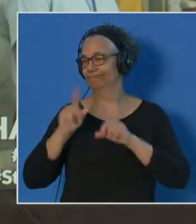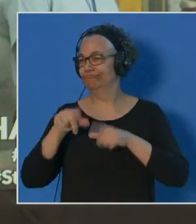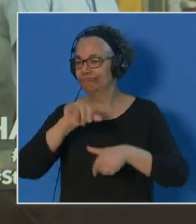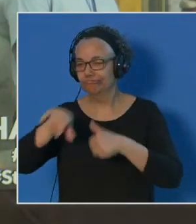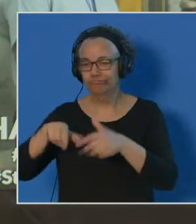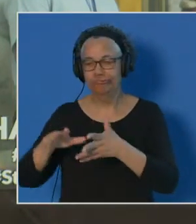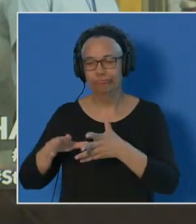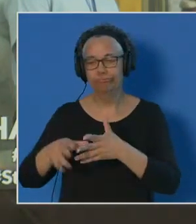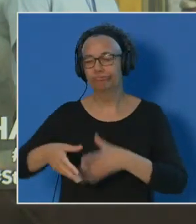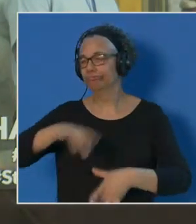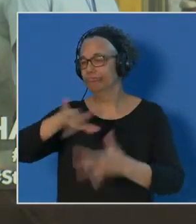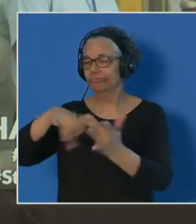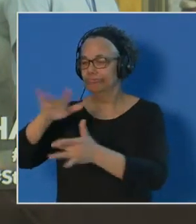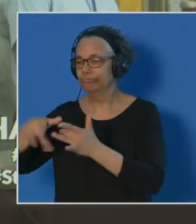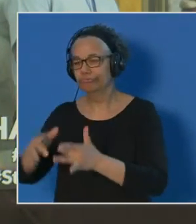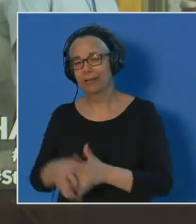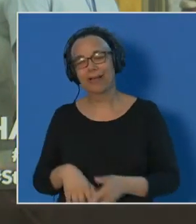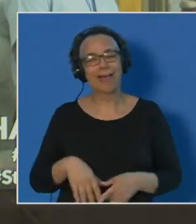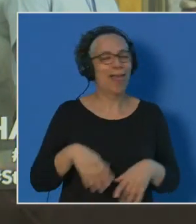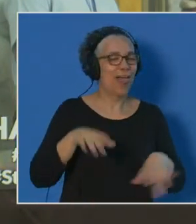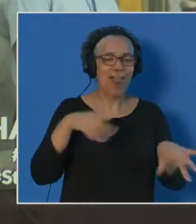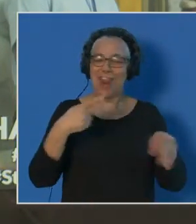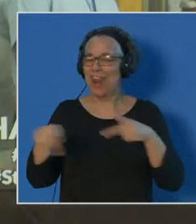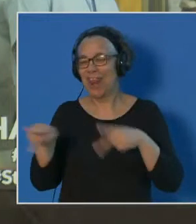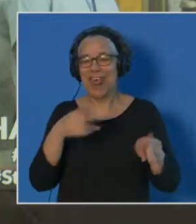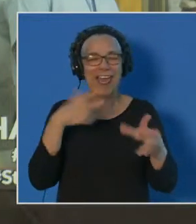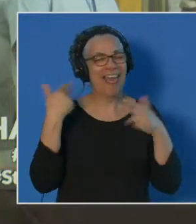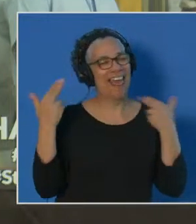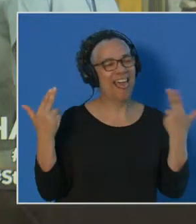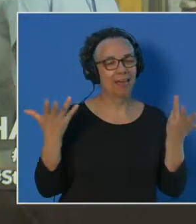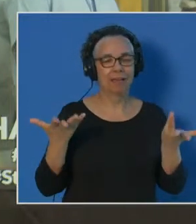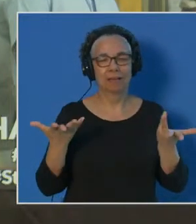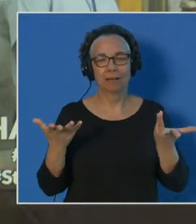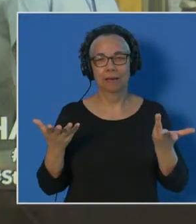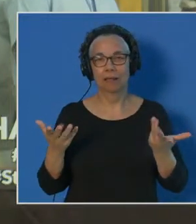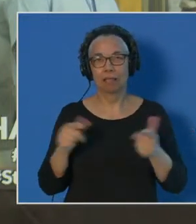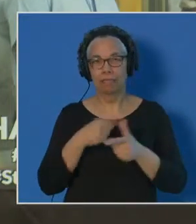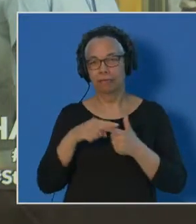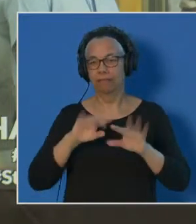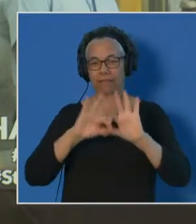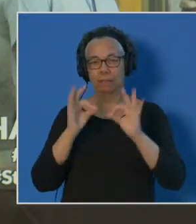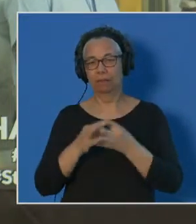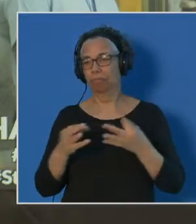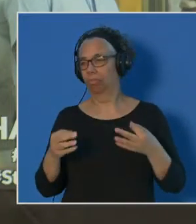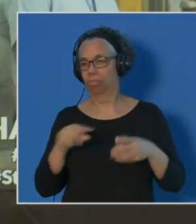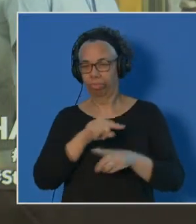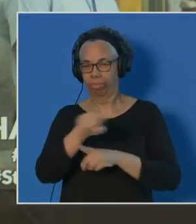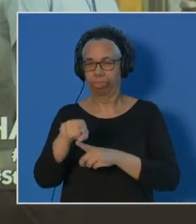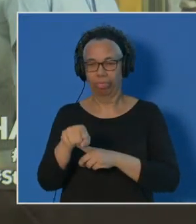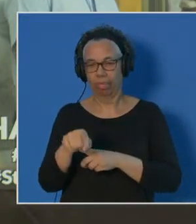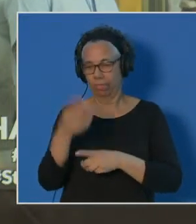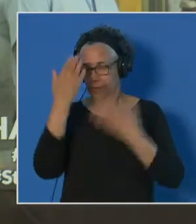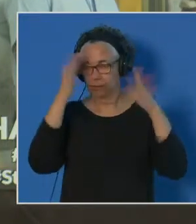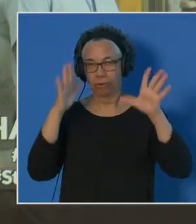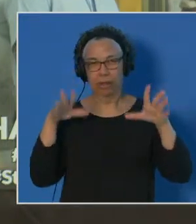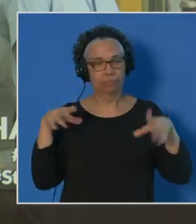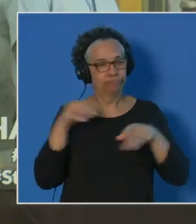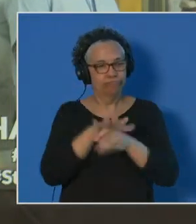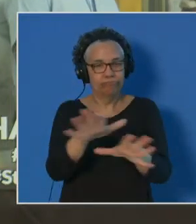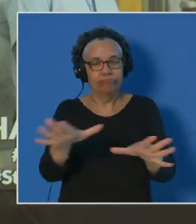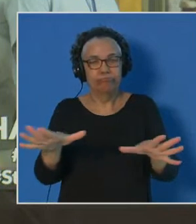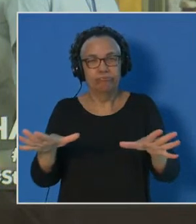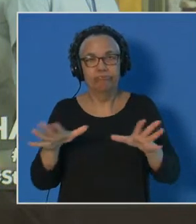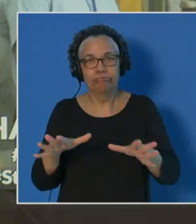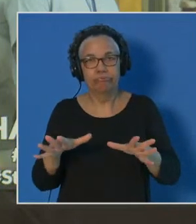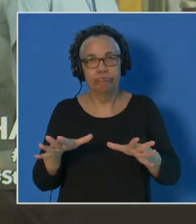start singing, start laughing, start dancing, all the rest, and then all of a sudden, the entire family's there, they don't know, and that thing spreads. It is that quick that it can